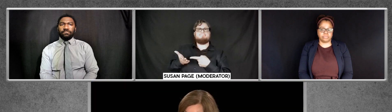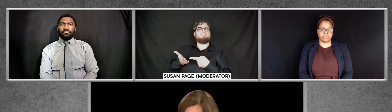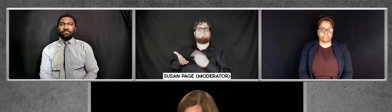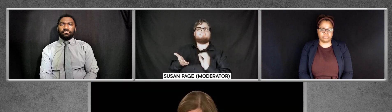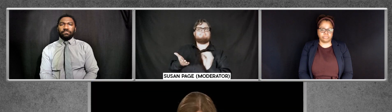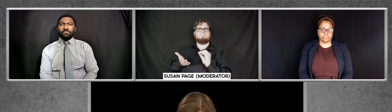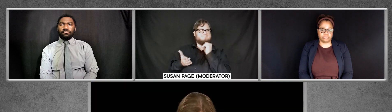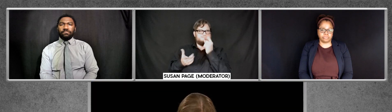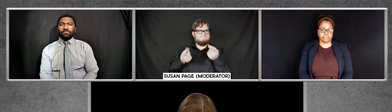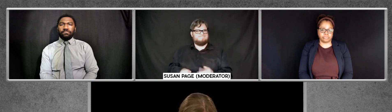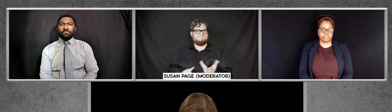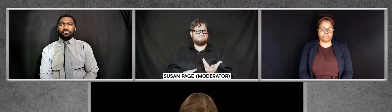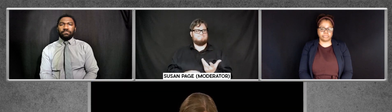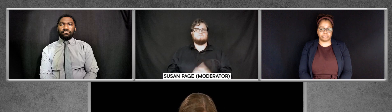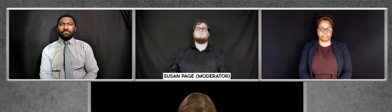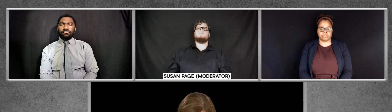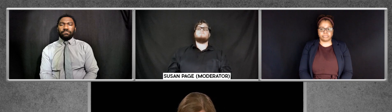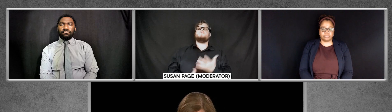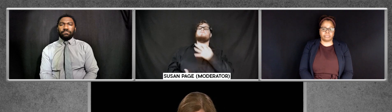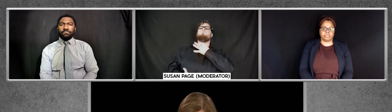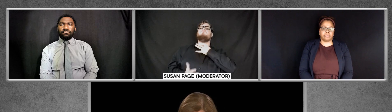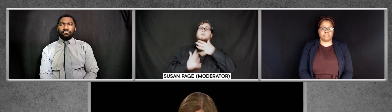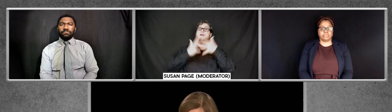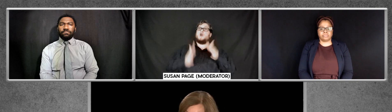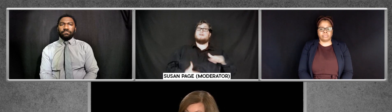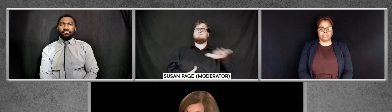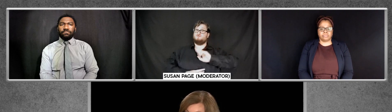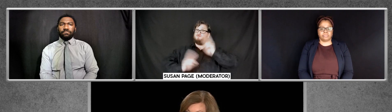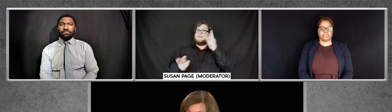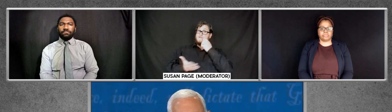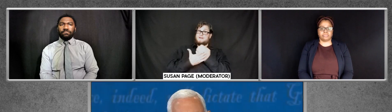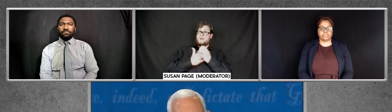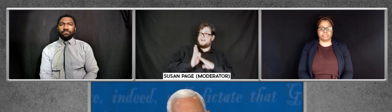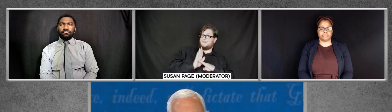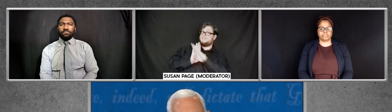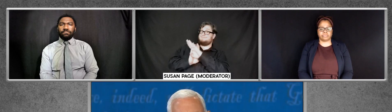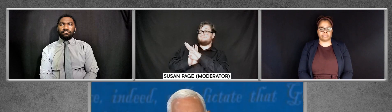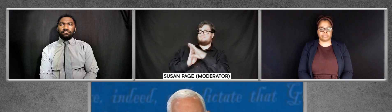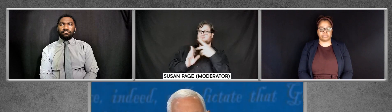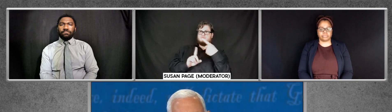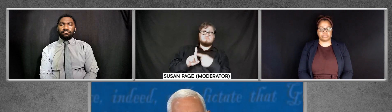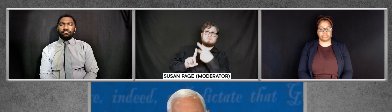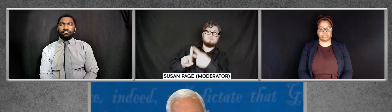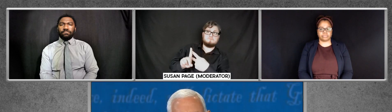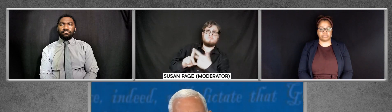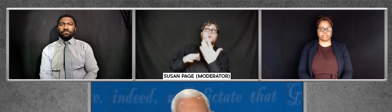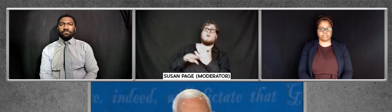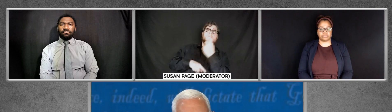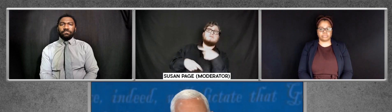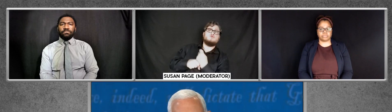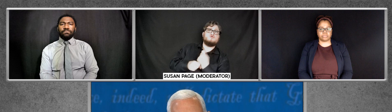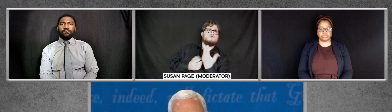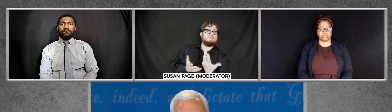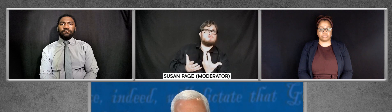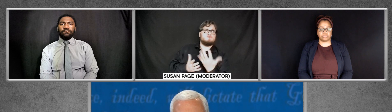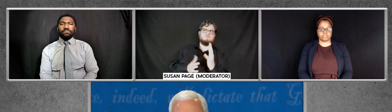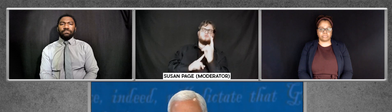be braced for an economic comeback that is going to take not months, but a year or more? You have 2 minutes to answer